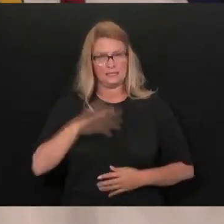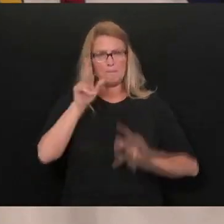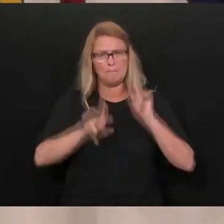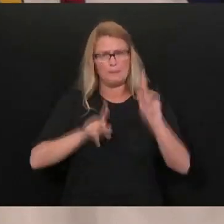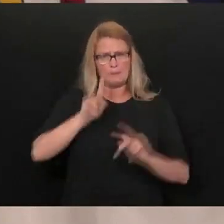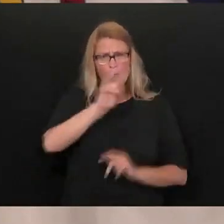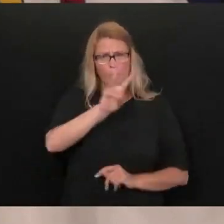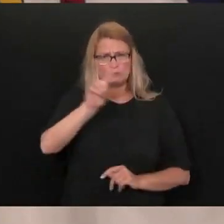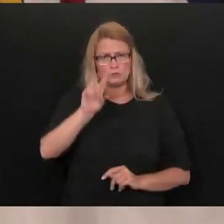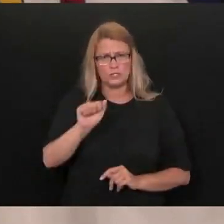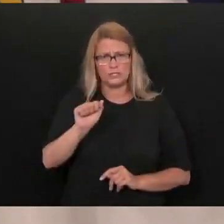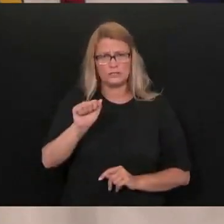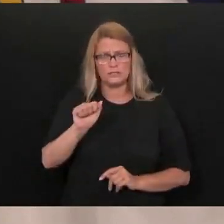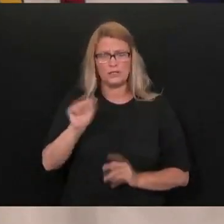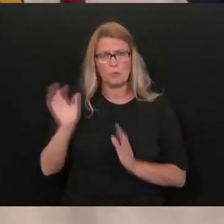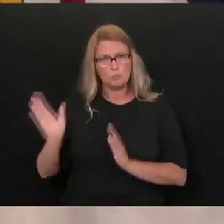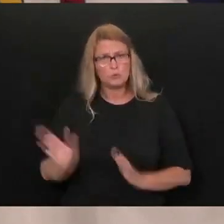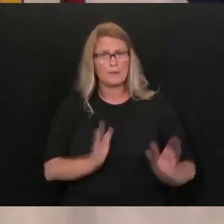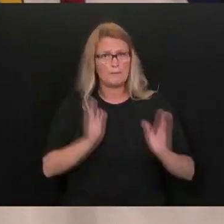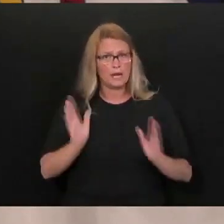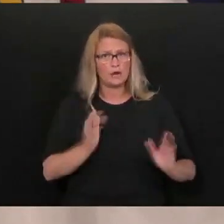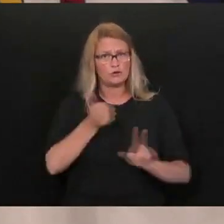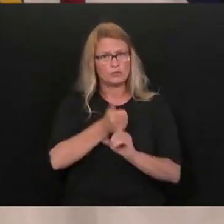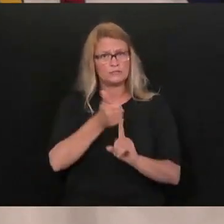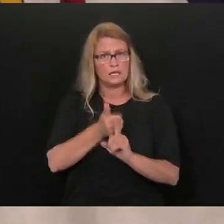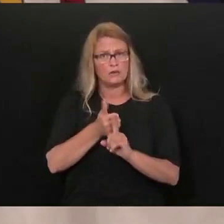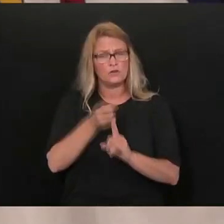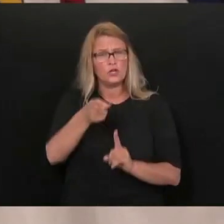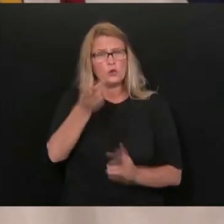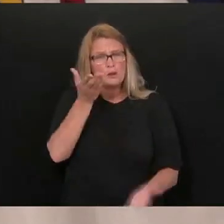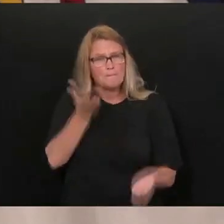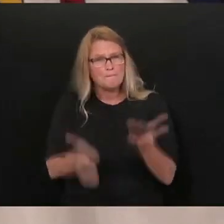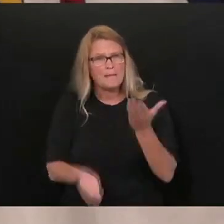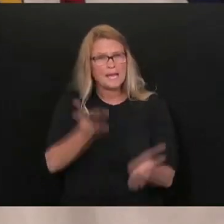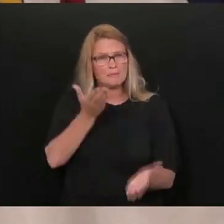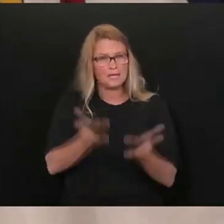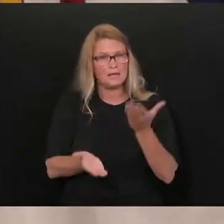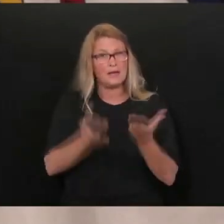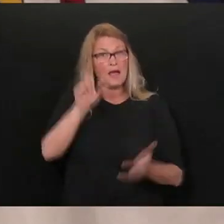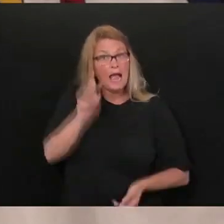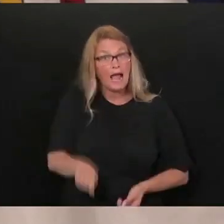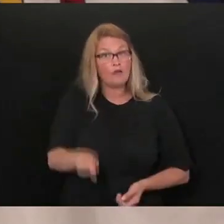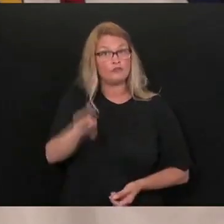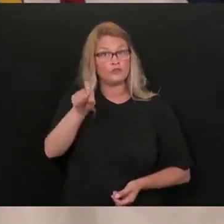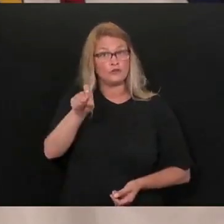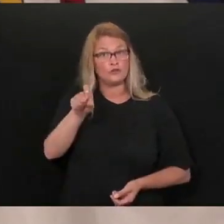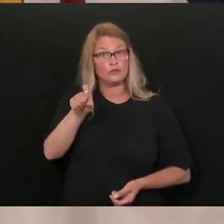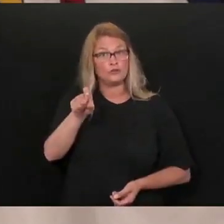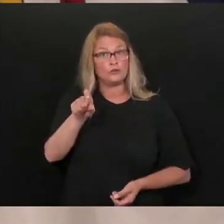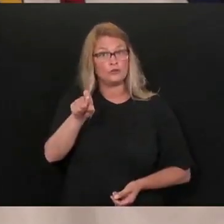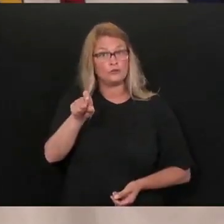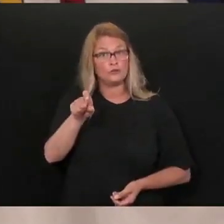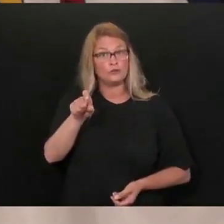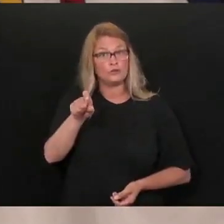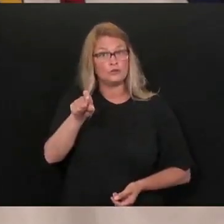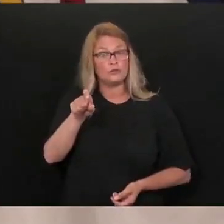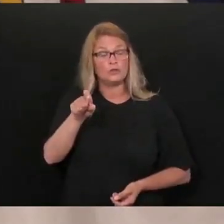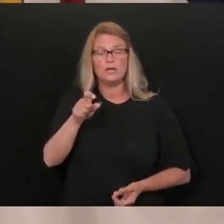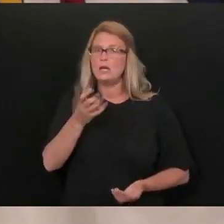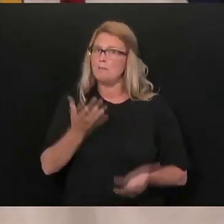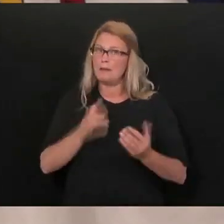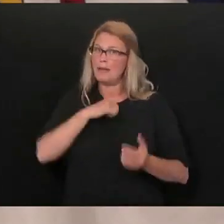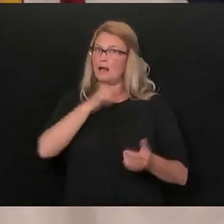prepare yourself for just the fact that you may have to, maybe not ask, you may have